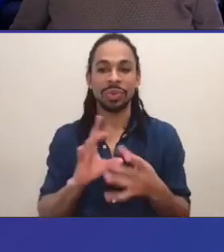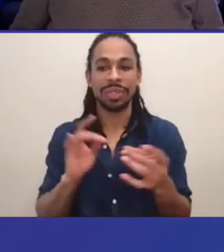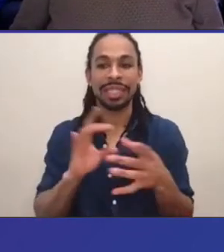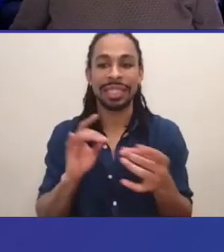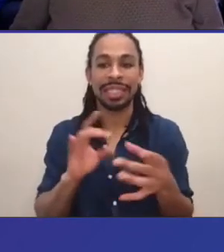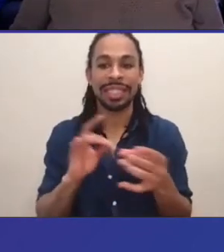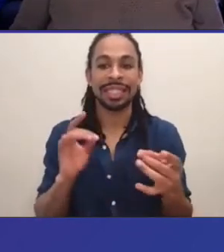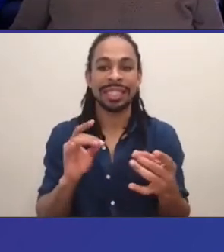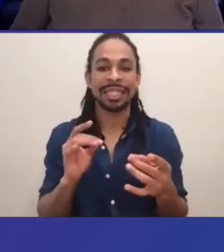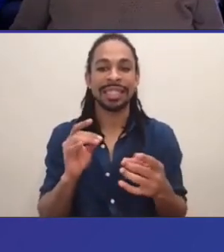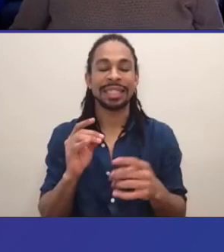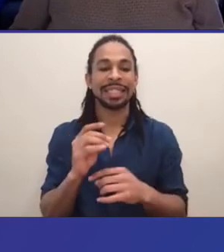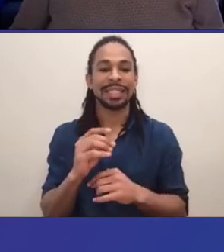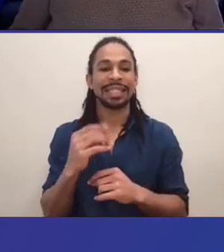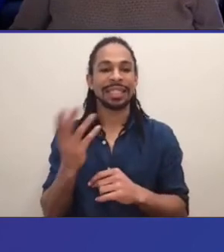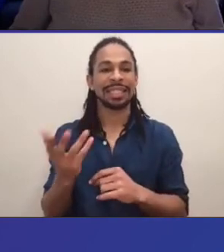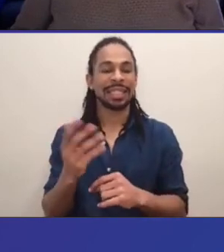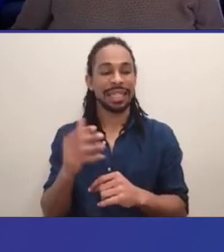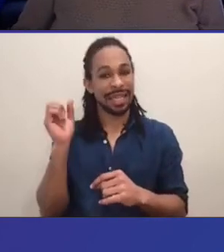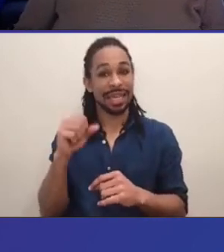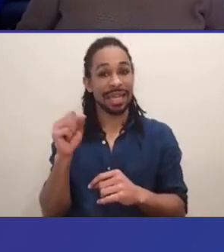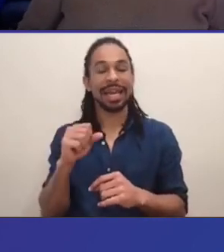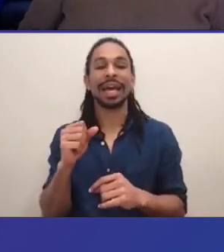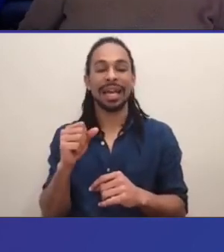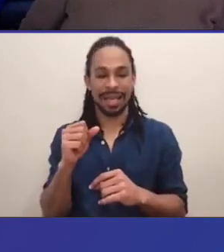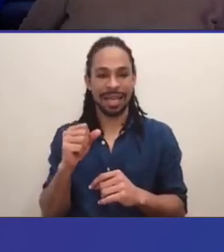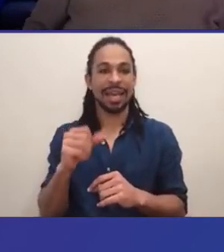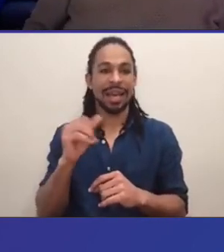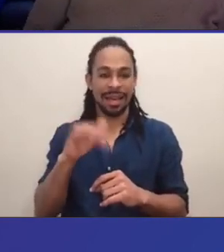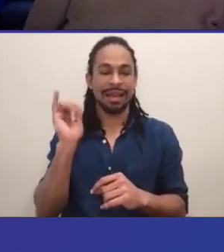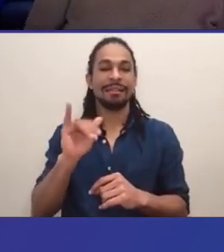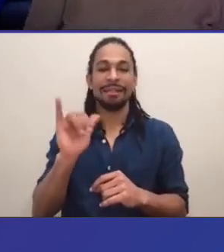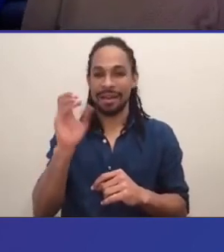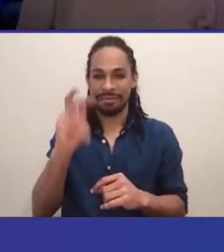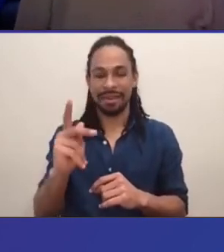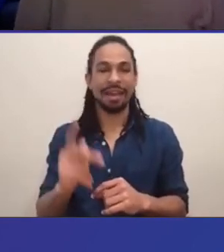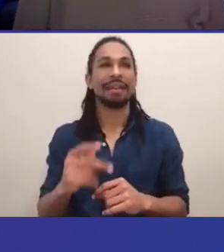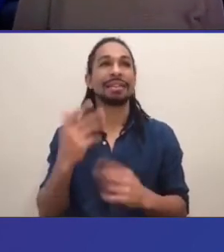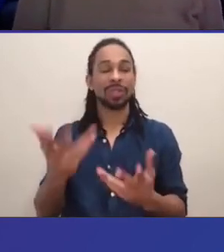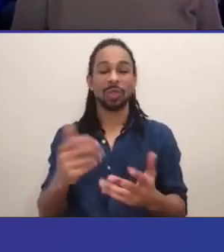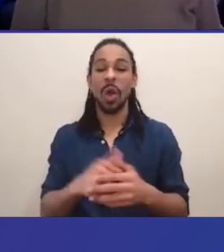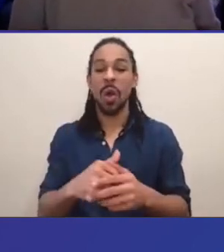sign? No, okay. Okay. Oh,